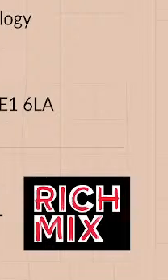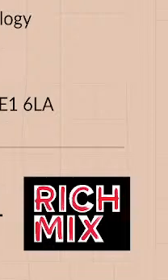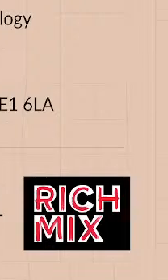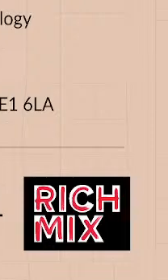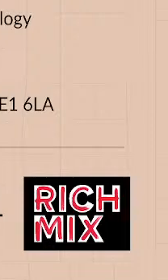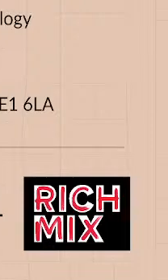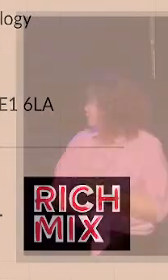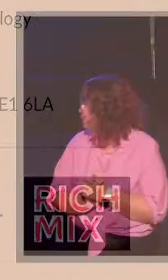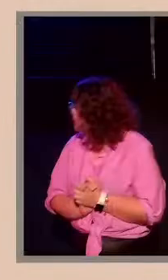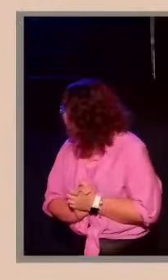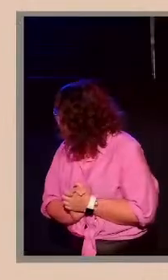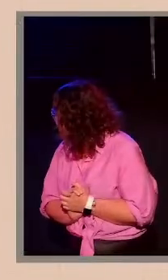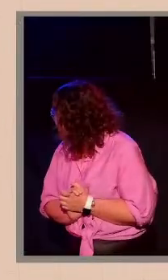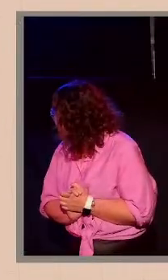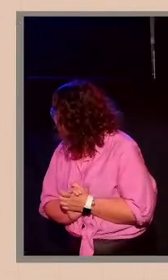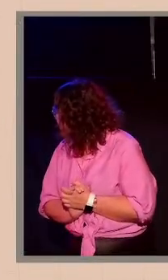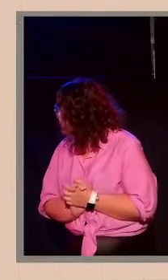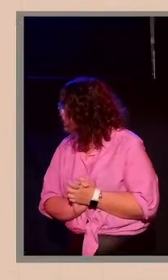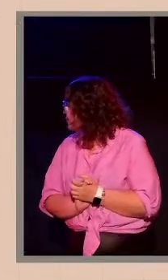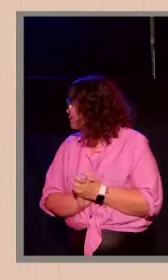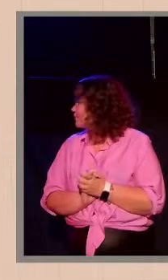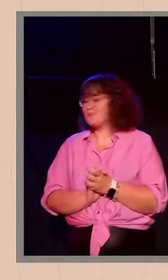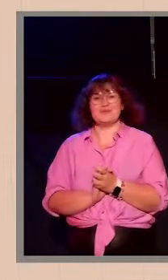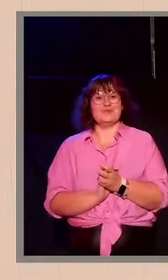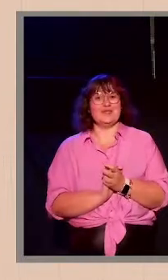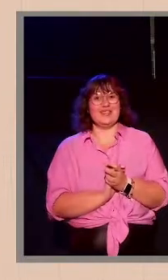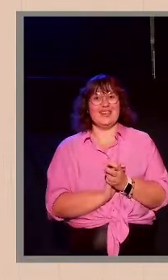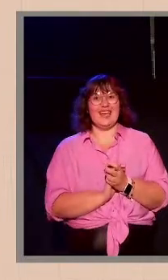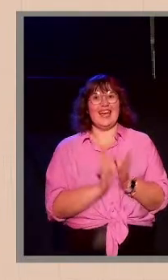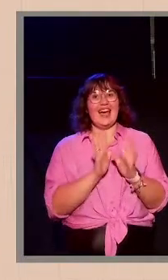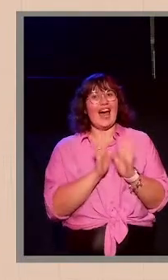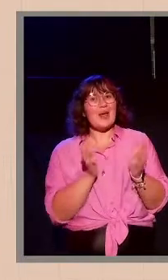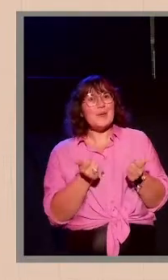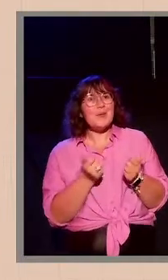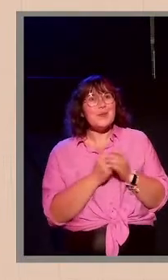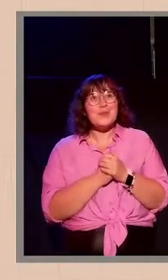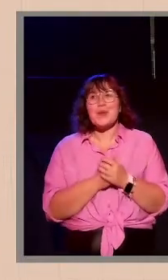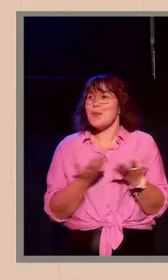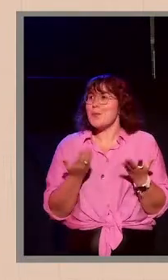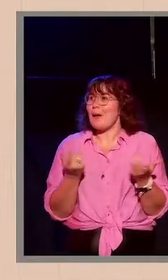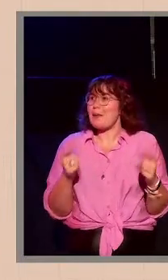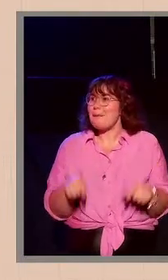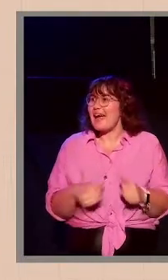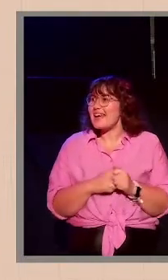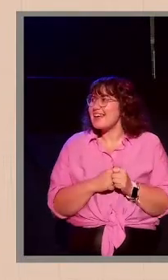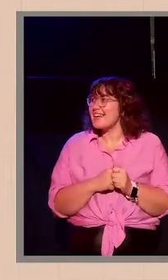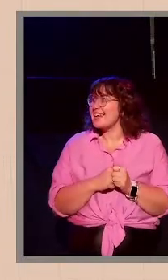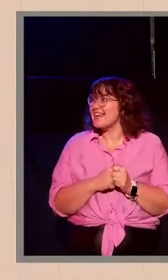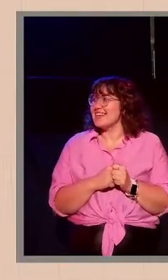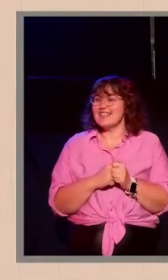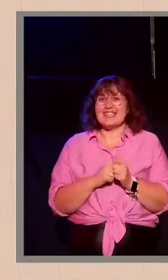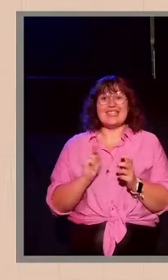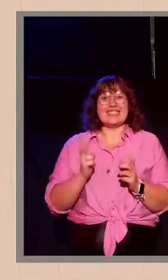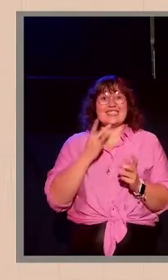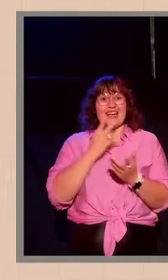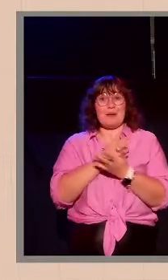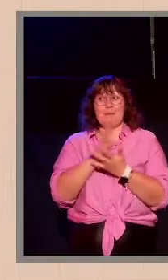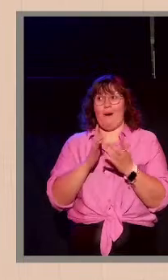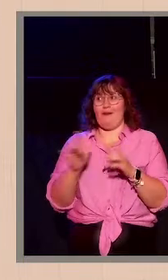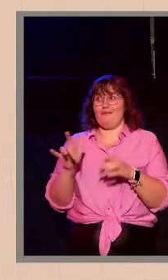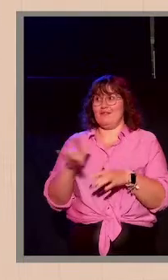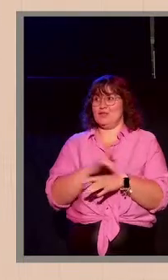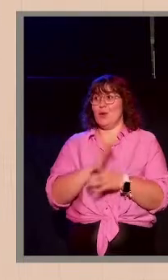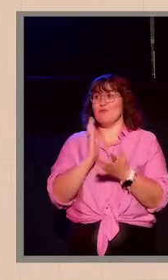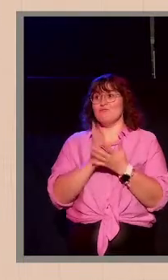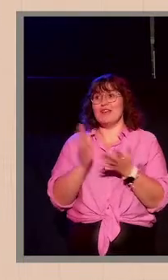Yep. Lovely stuff. Hi, folks. Welcome back to the second half of the show this evening. So I'm